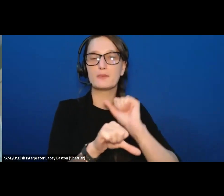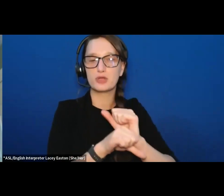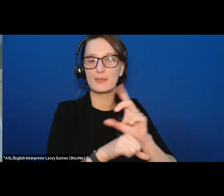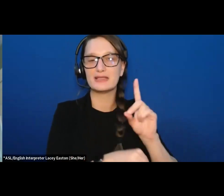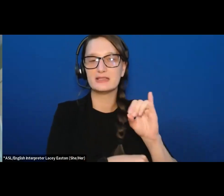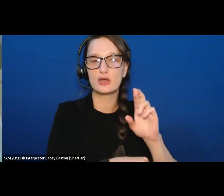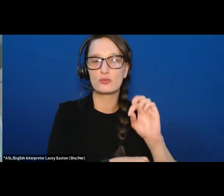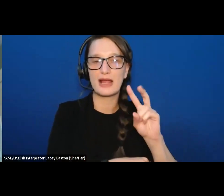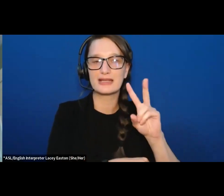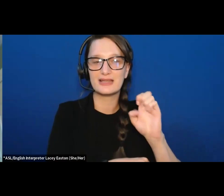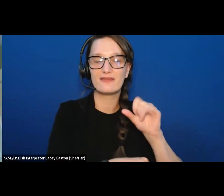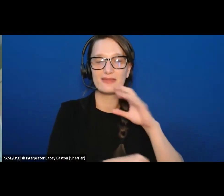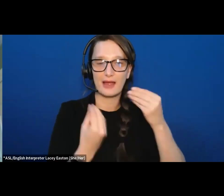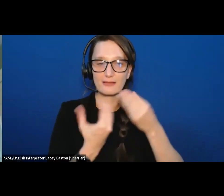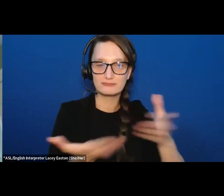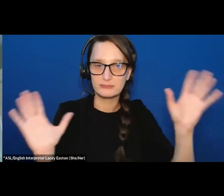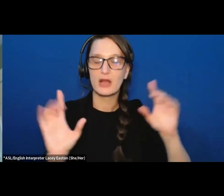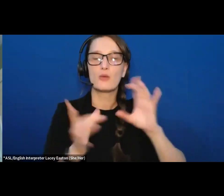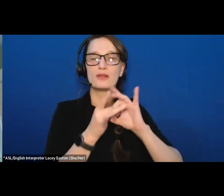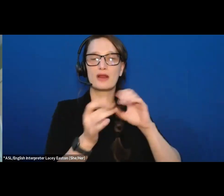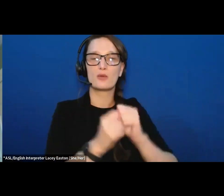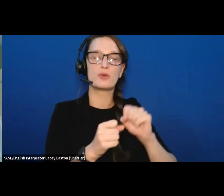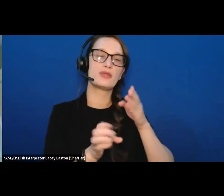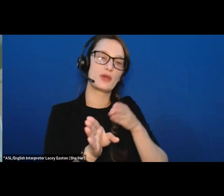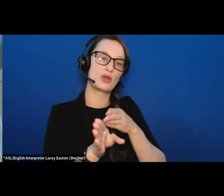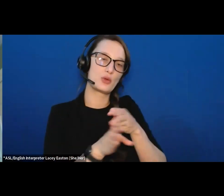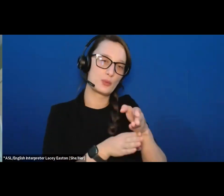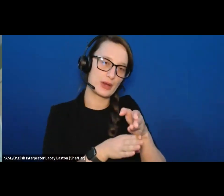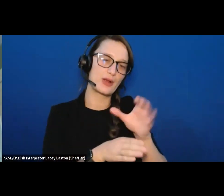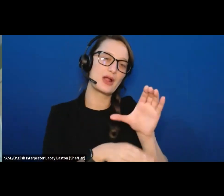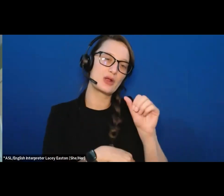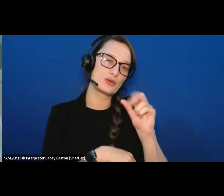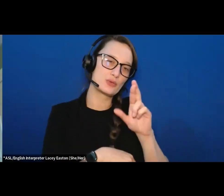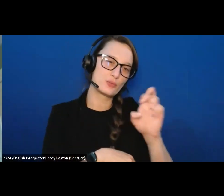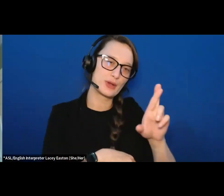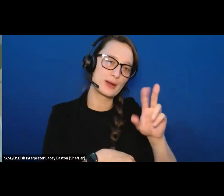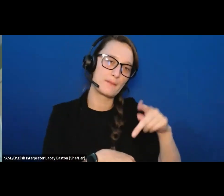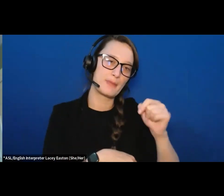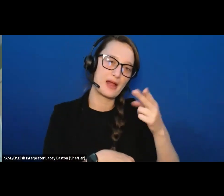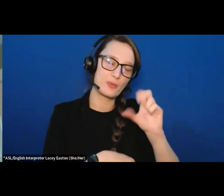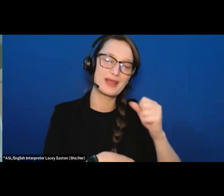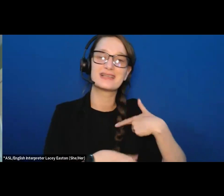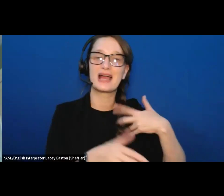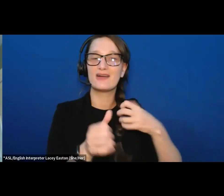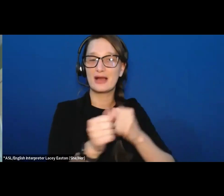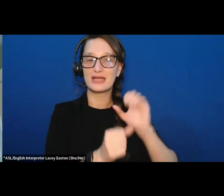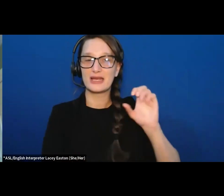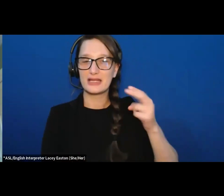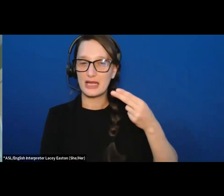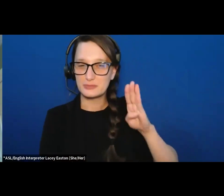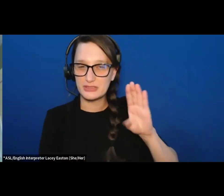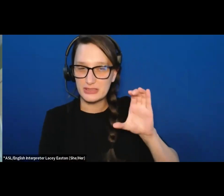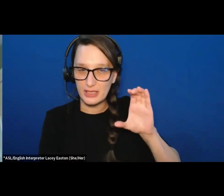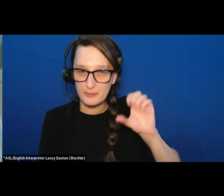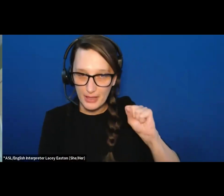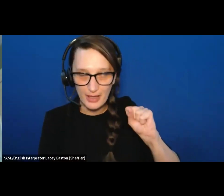pathways. Let's see, we have an update on HCBS numbers from Scott. We already introduced Courtney, so there we go. We